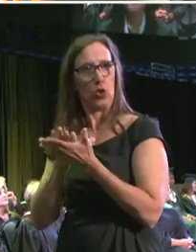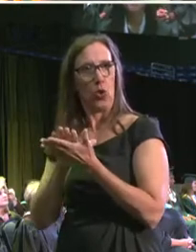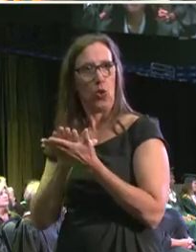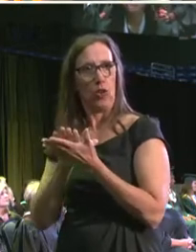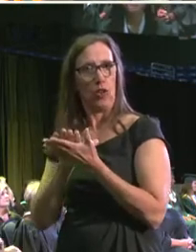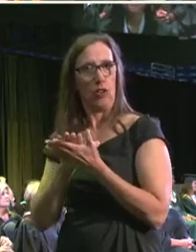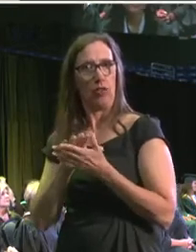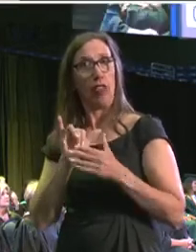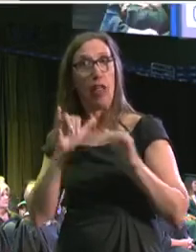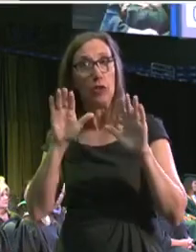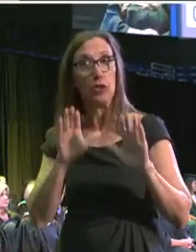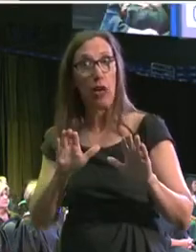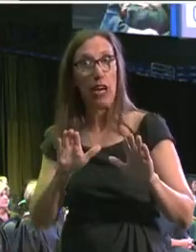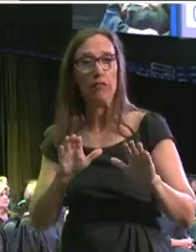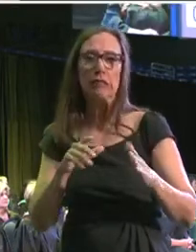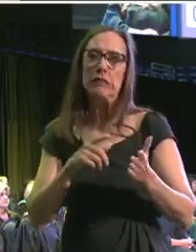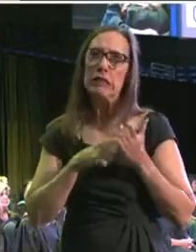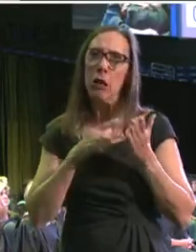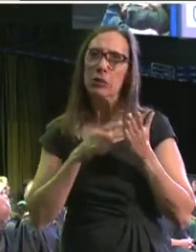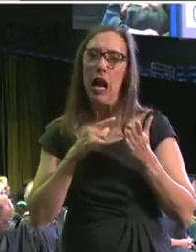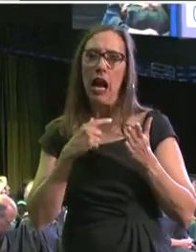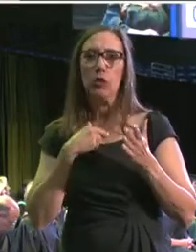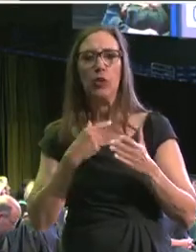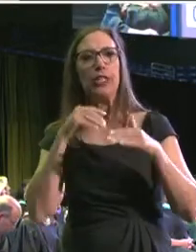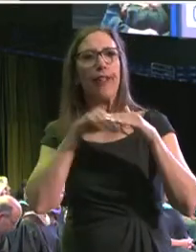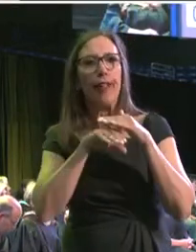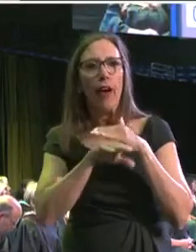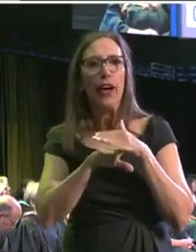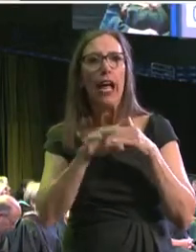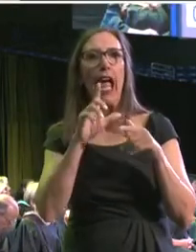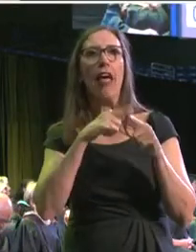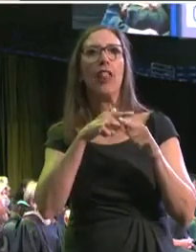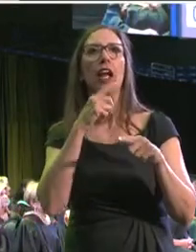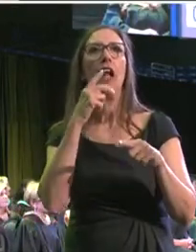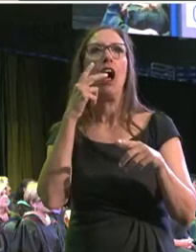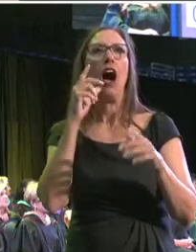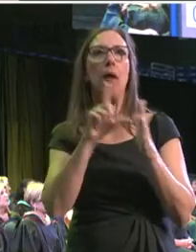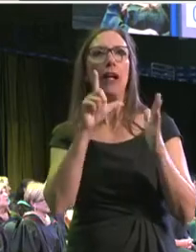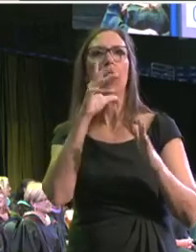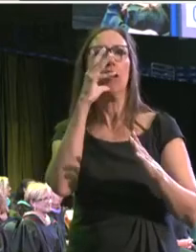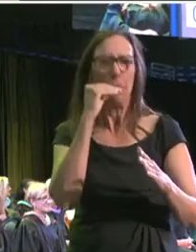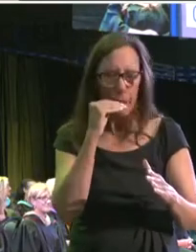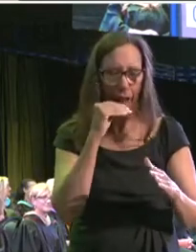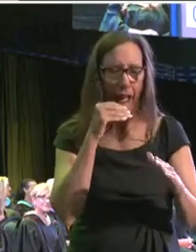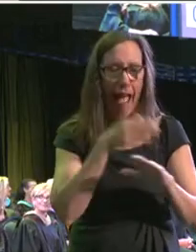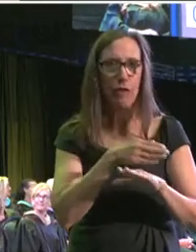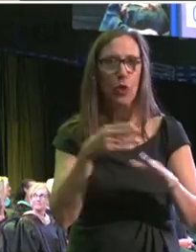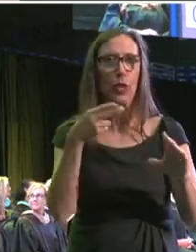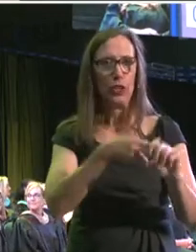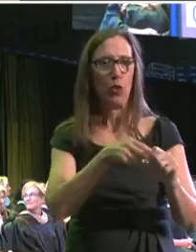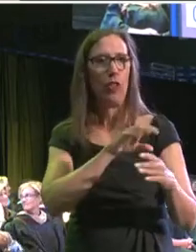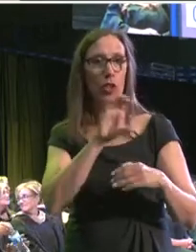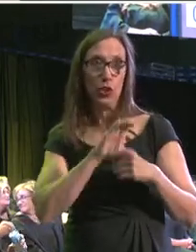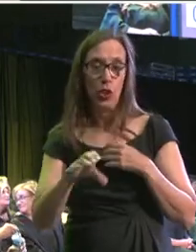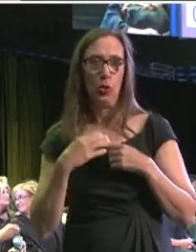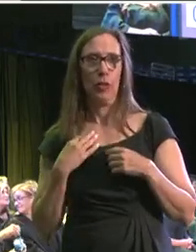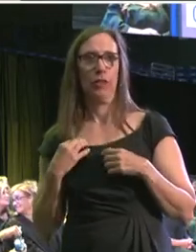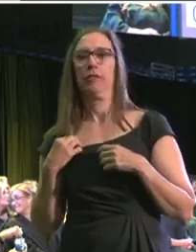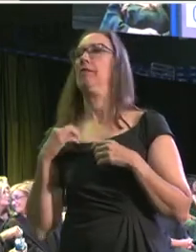worked great. Although at times we were just logging in and instantly falling asleep after we joined the Zoom,